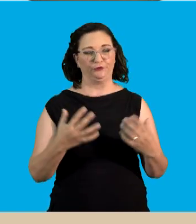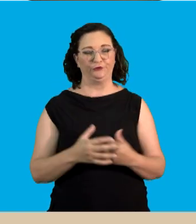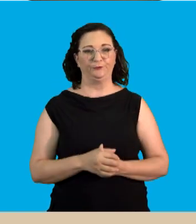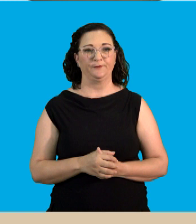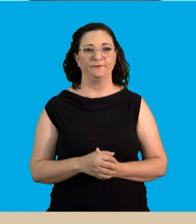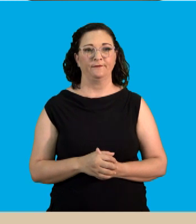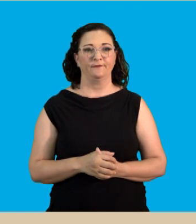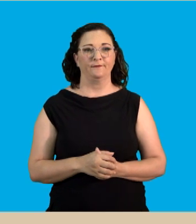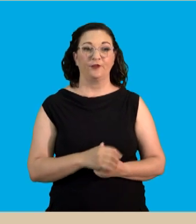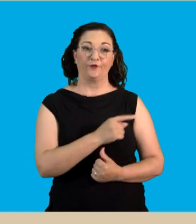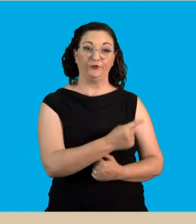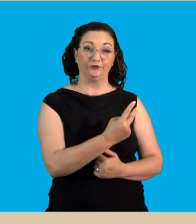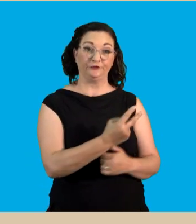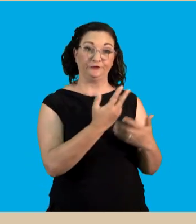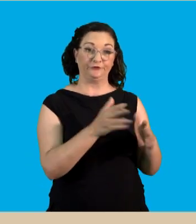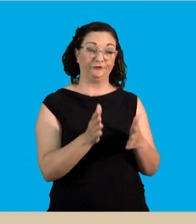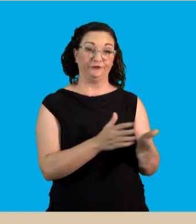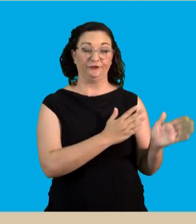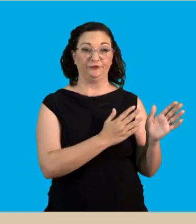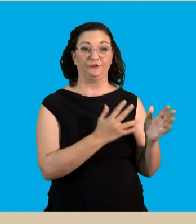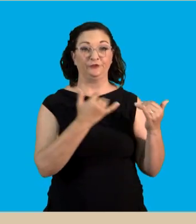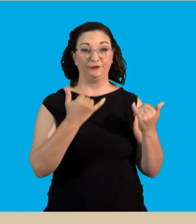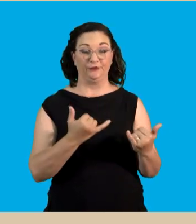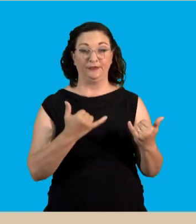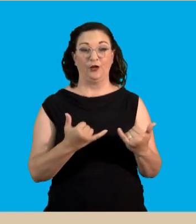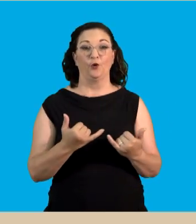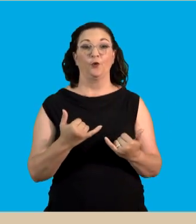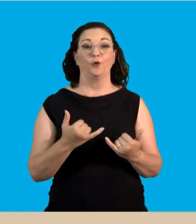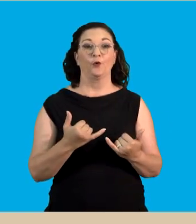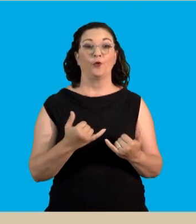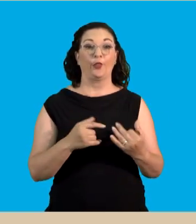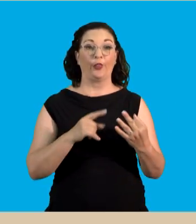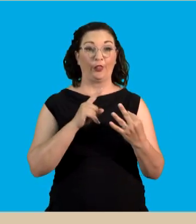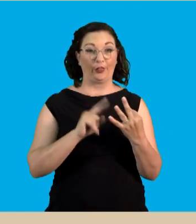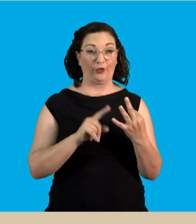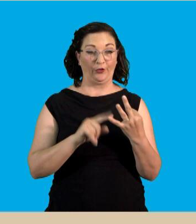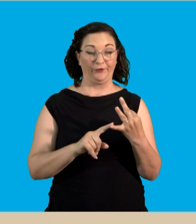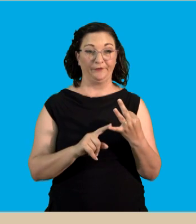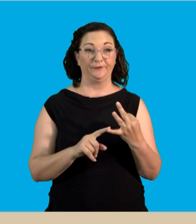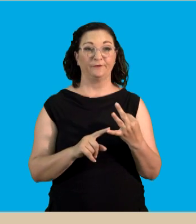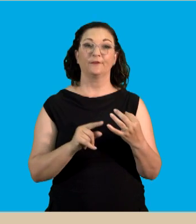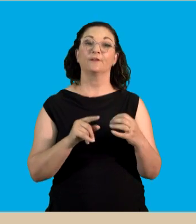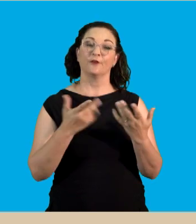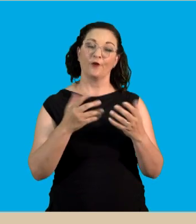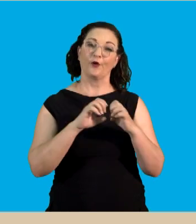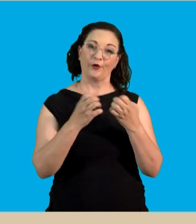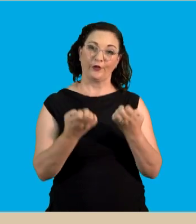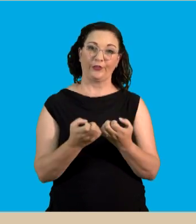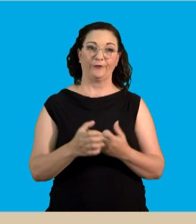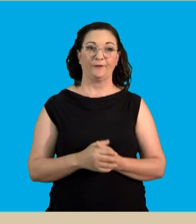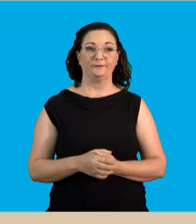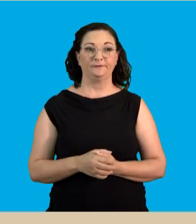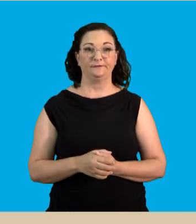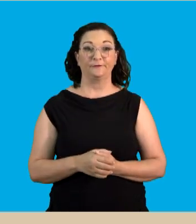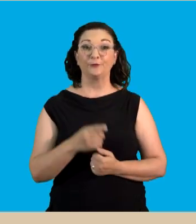exist. All right. Now we are done talking about the first and the second planet. We are going to look at the third planet, which